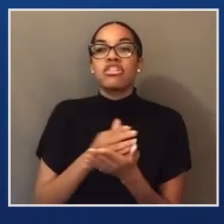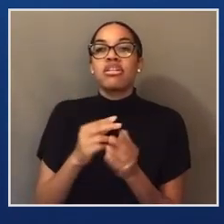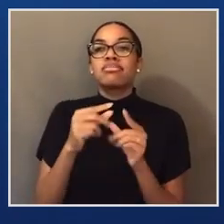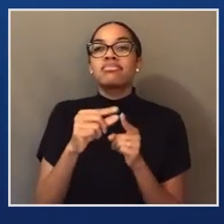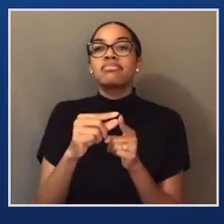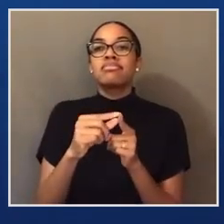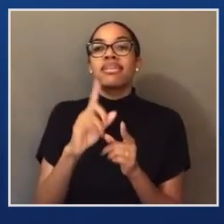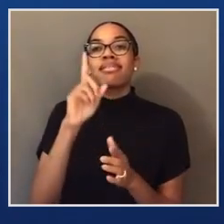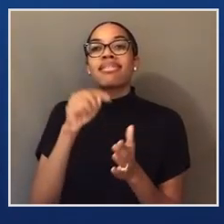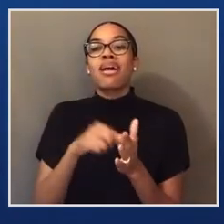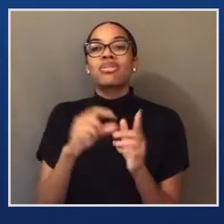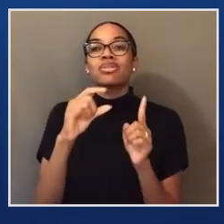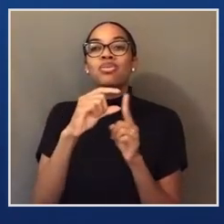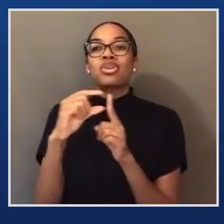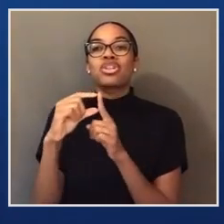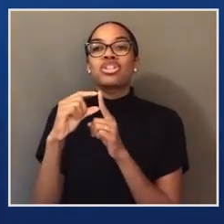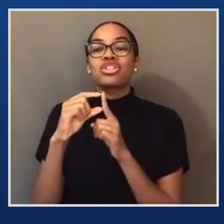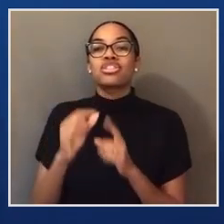Yeah.